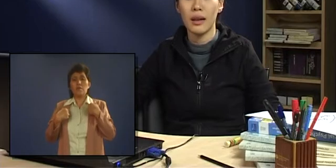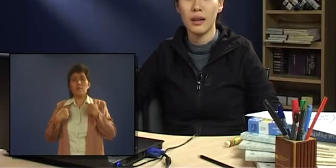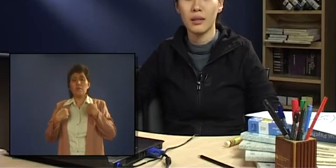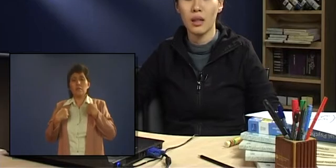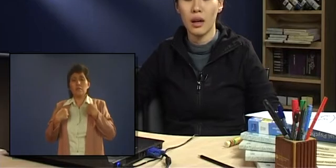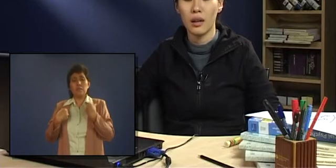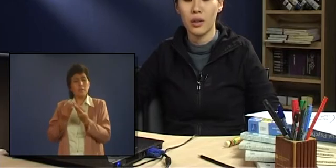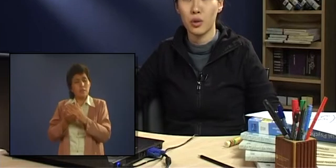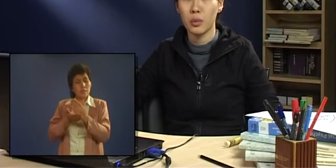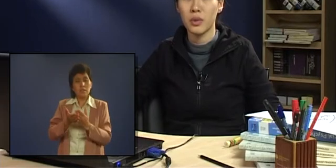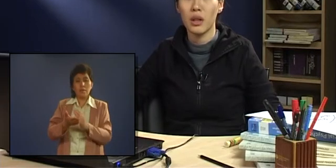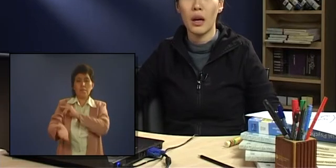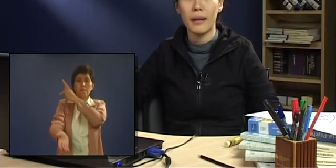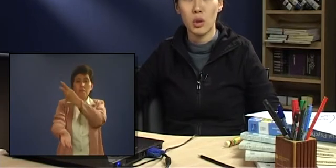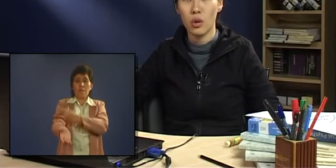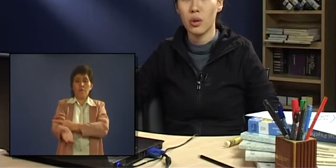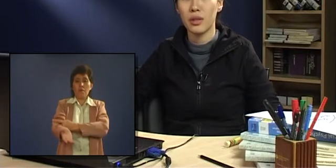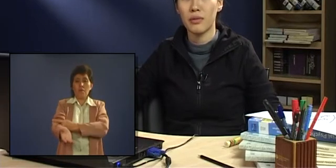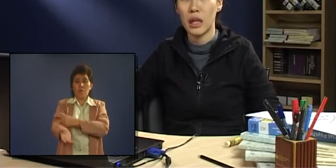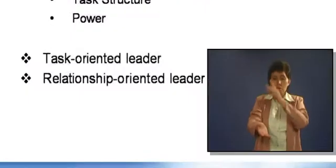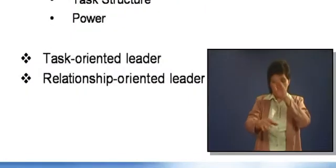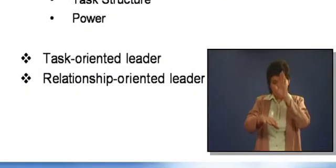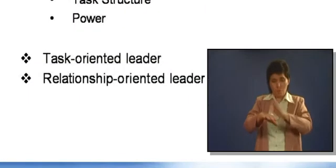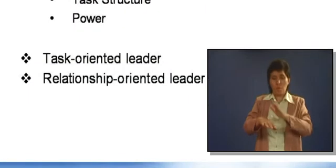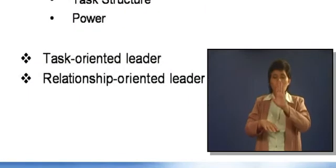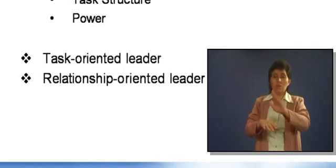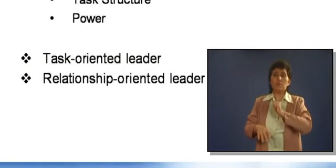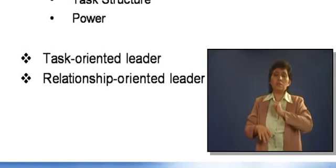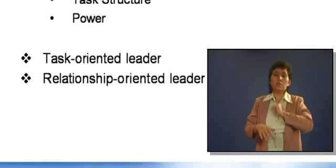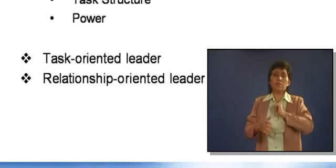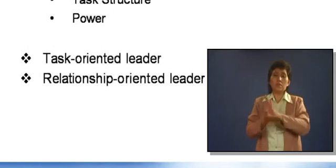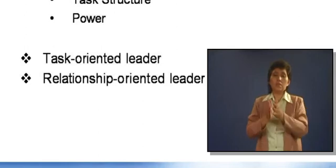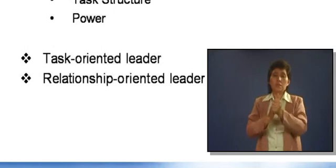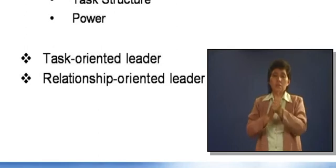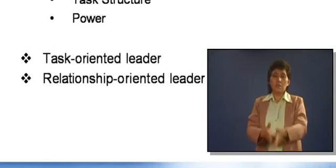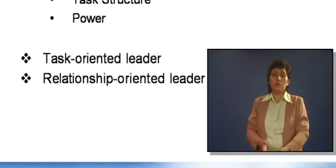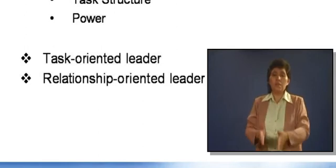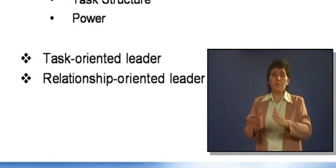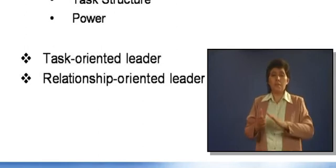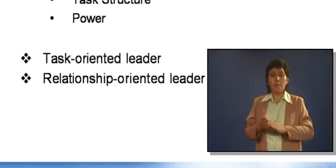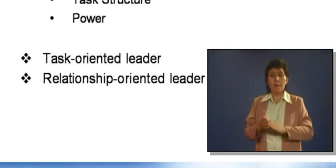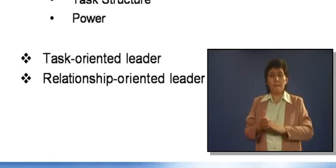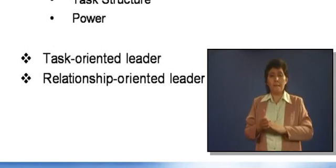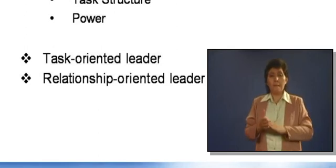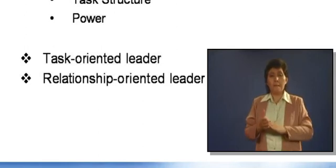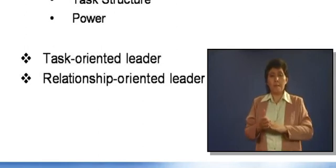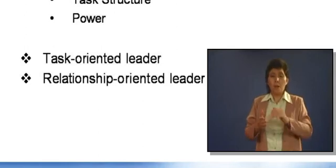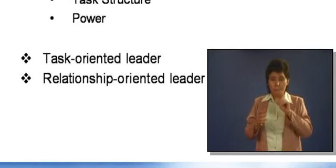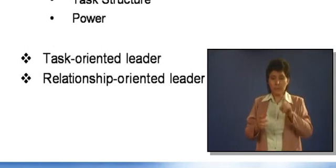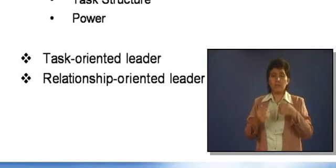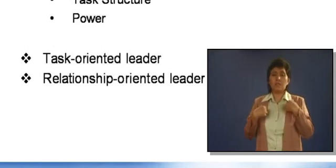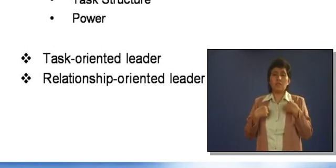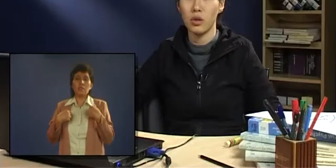in the group and to call yourself a leader okay and also there should be some form of a task